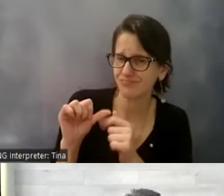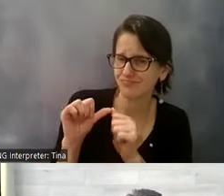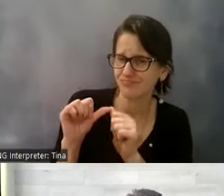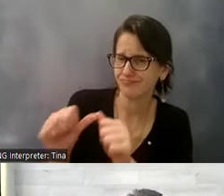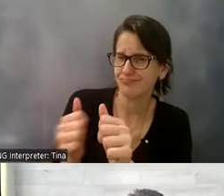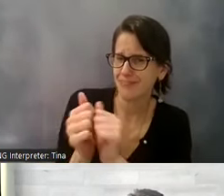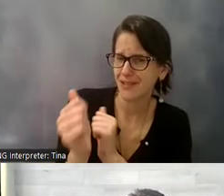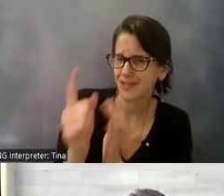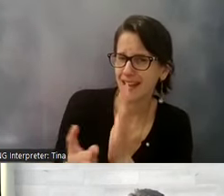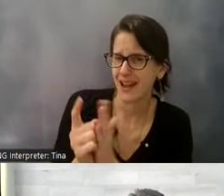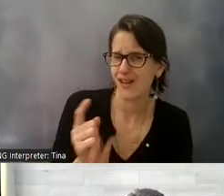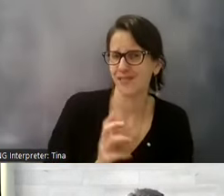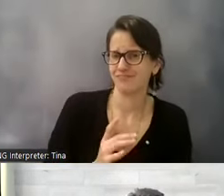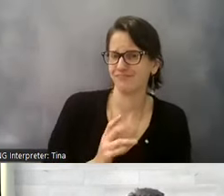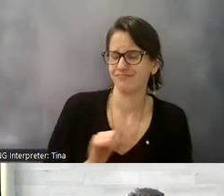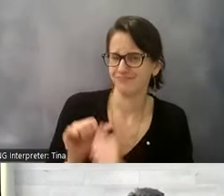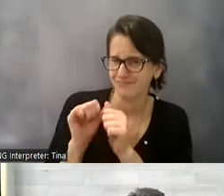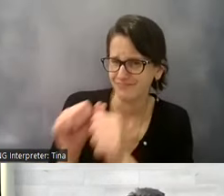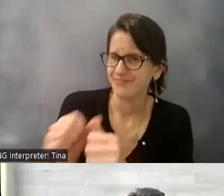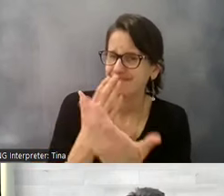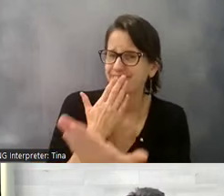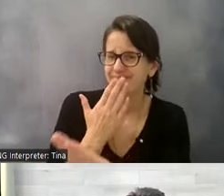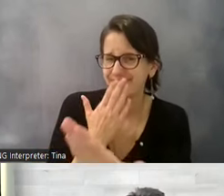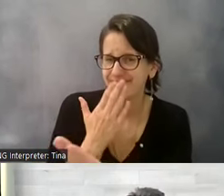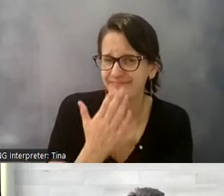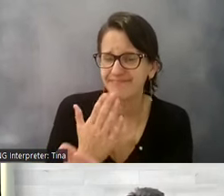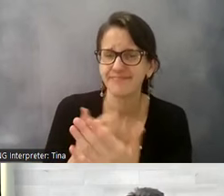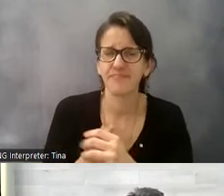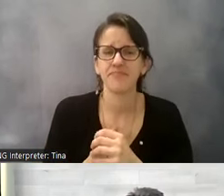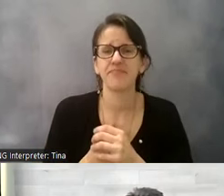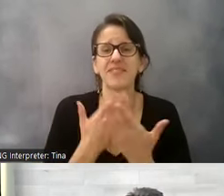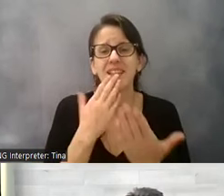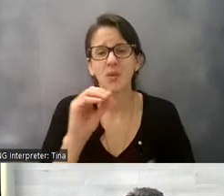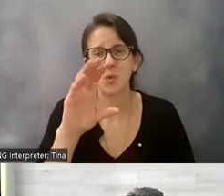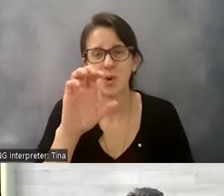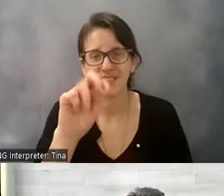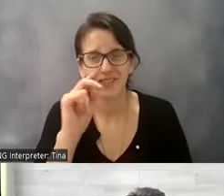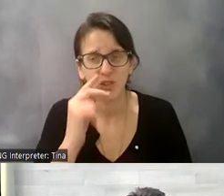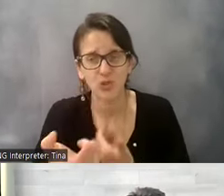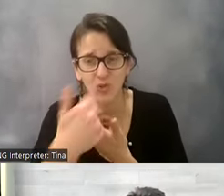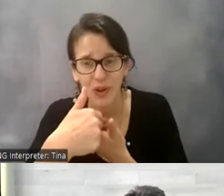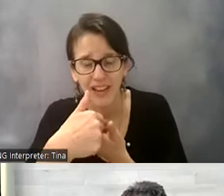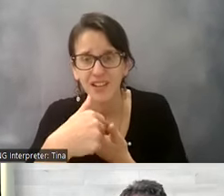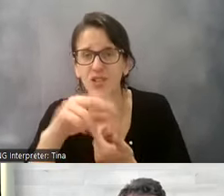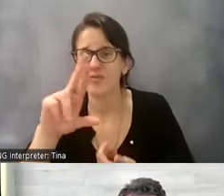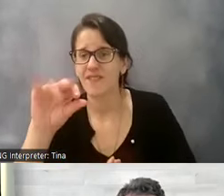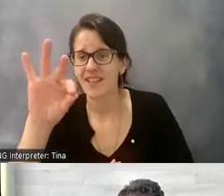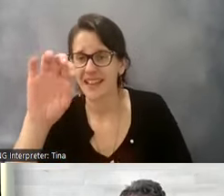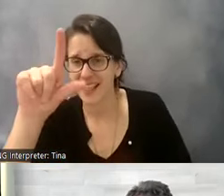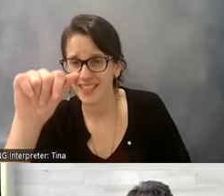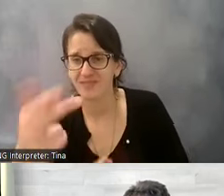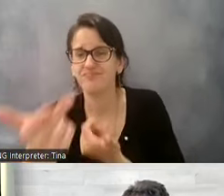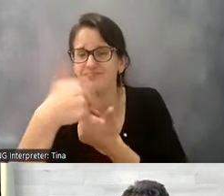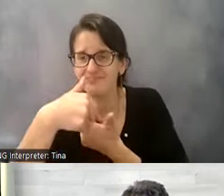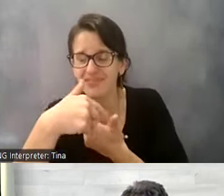to continue this conversation. Thank you so much. Thank you, Ocean, for joining us and Rafaela for coming in as our